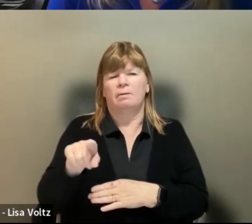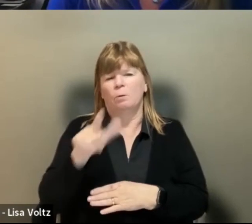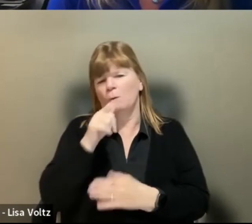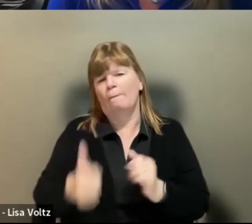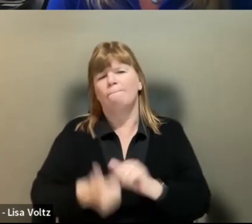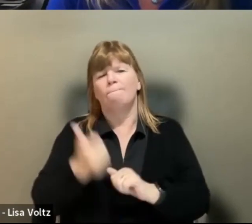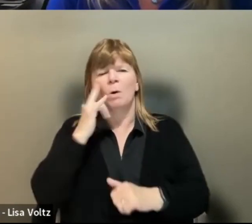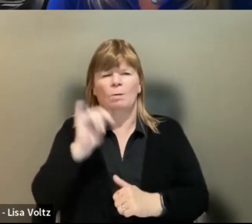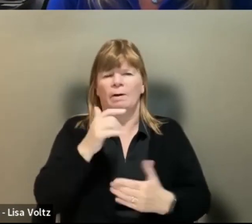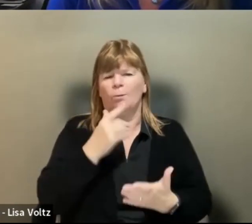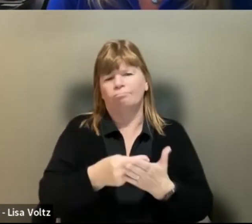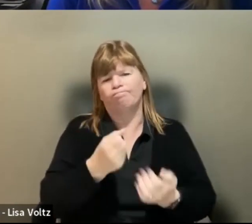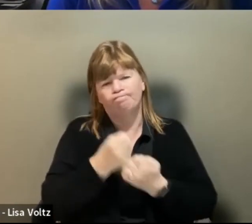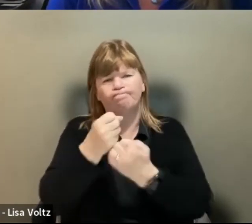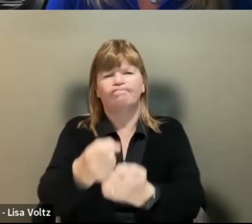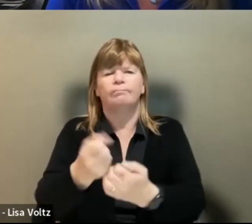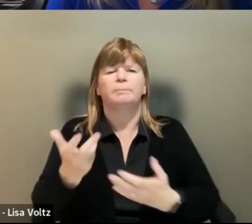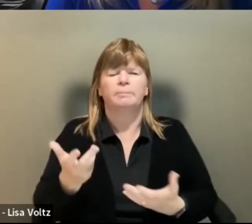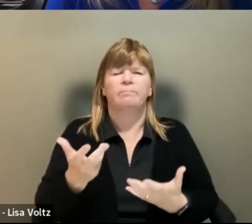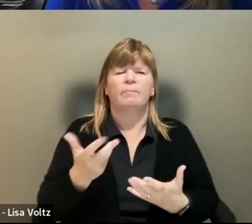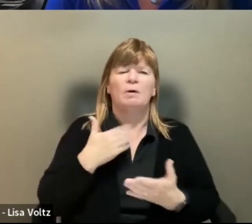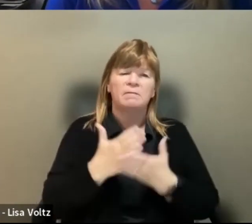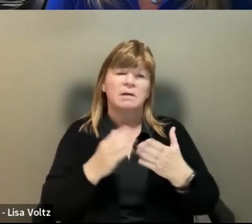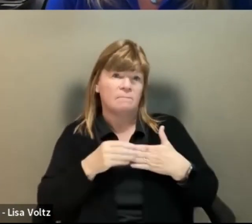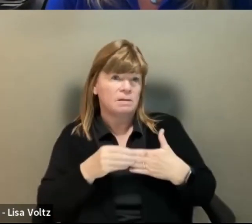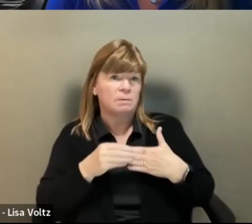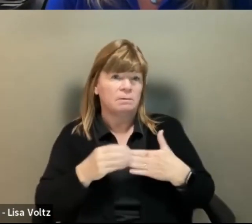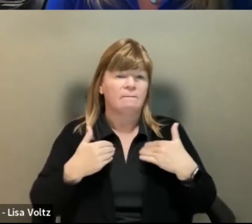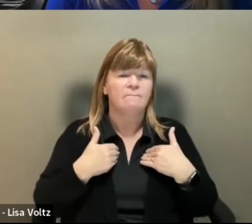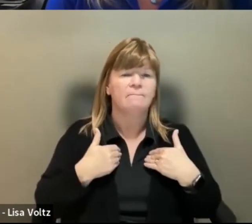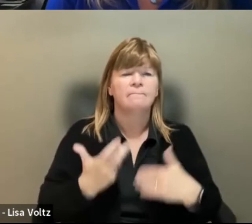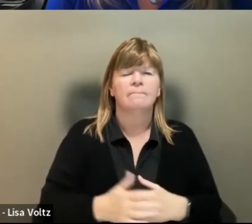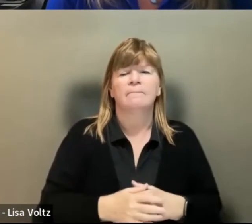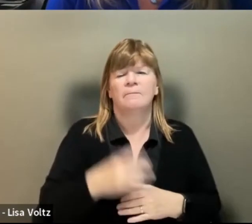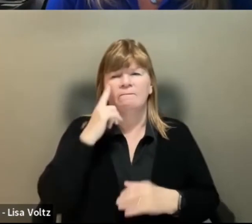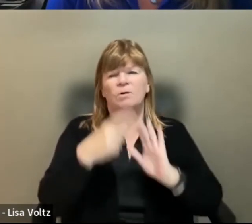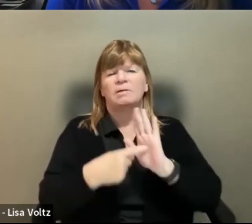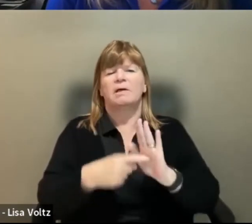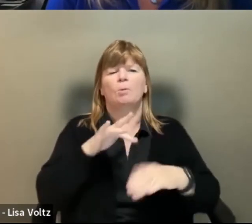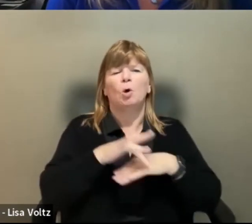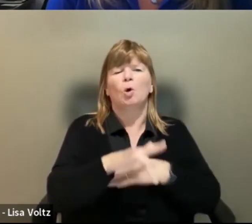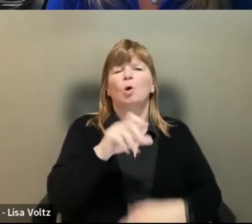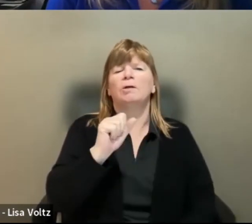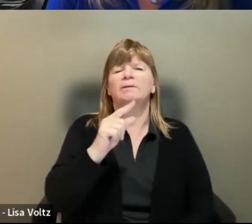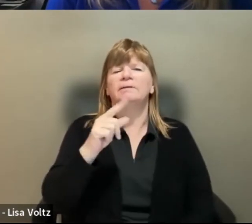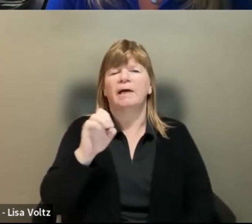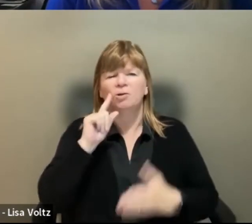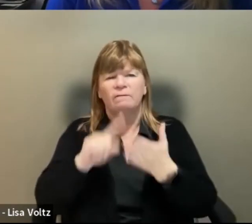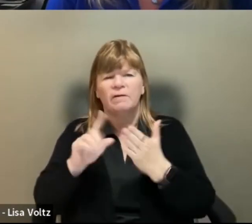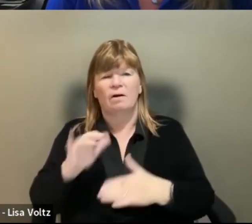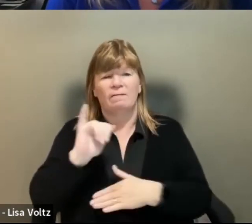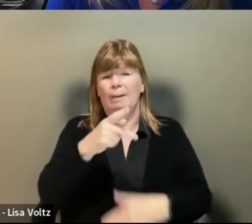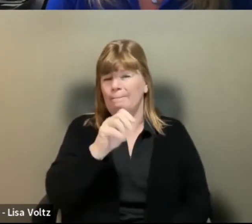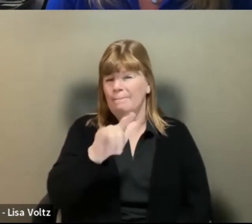likely to be funded. So there is some wiggle room with this. For instance, for early stage investigators, that pay line is